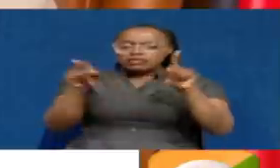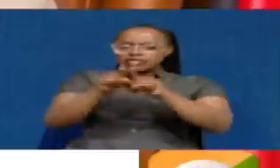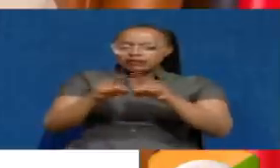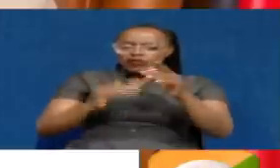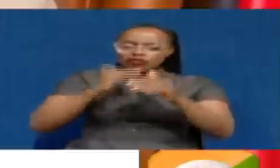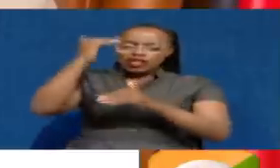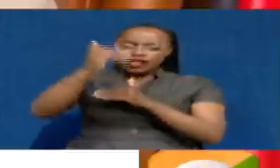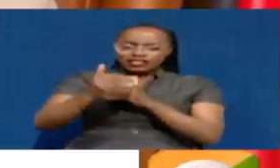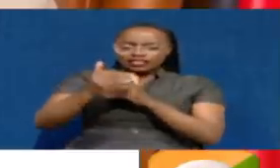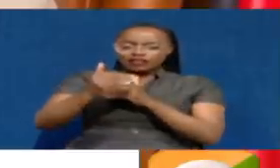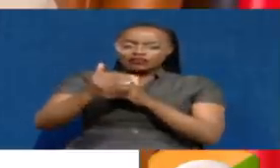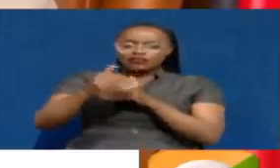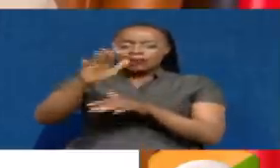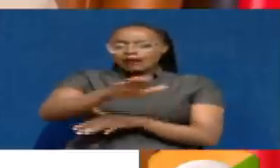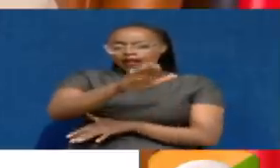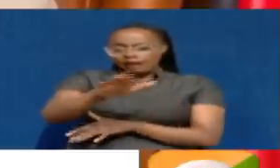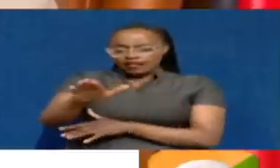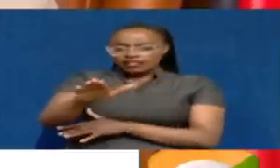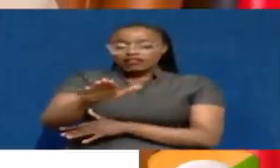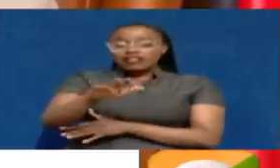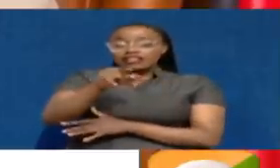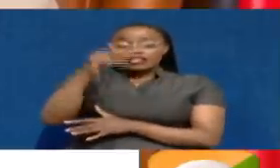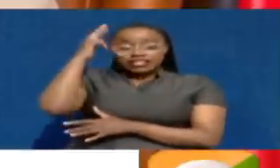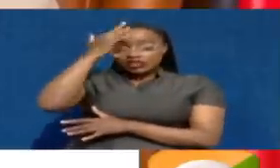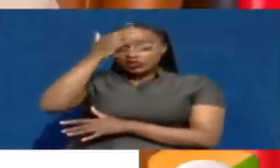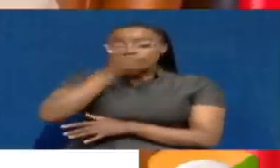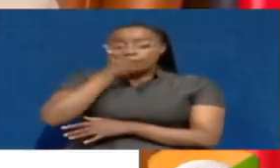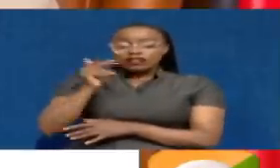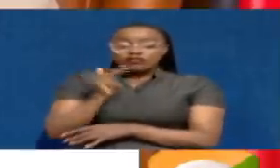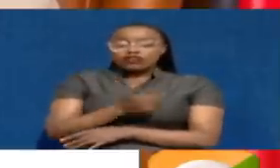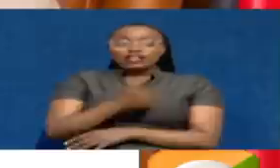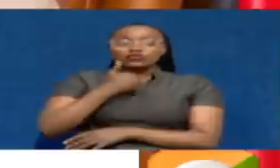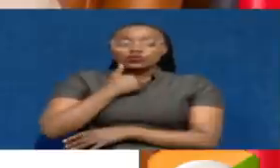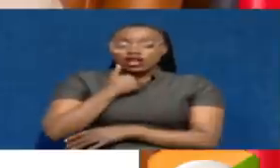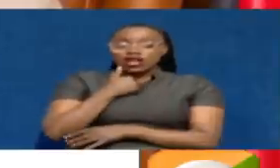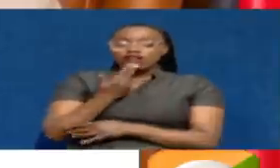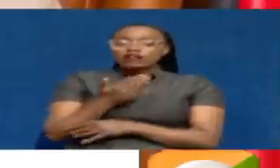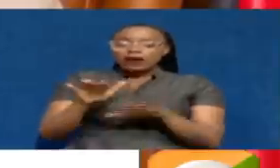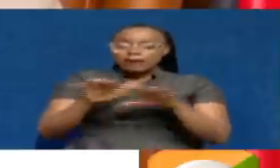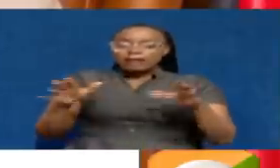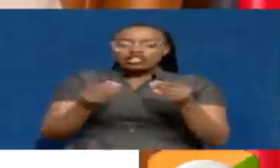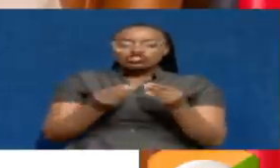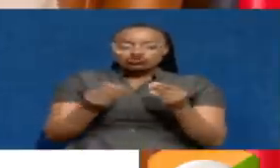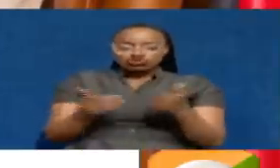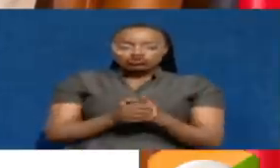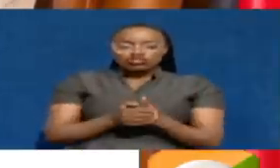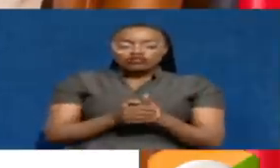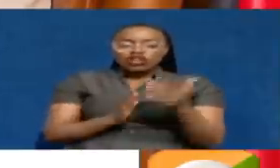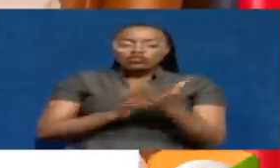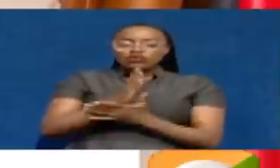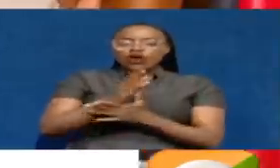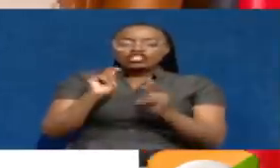in the next coming parliament. And that's why it is better for us to have a permanent solution